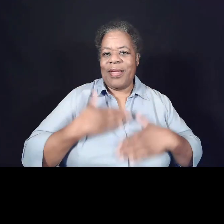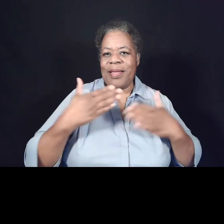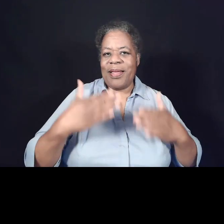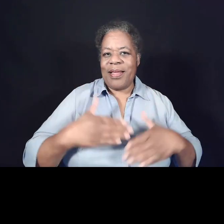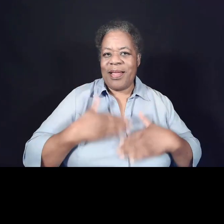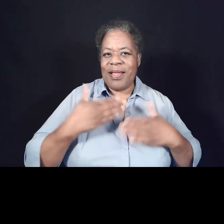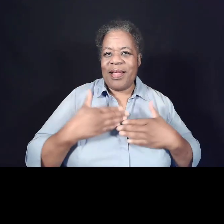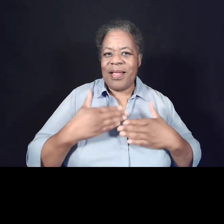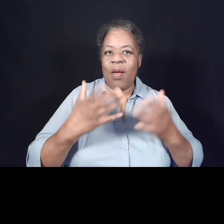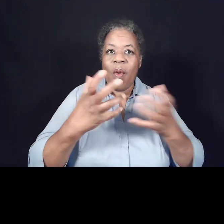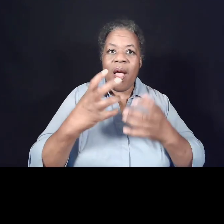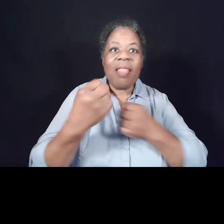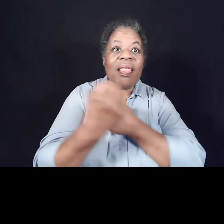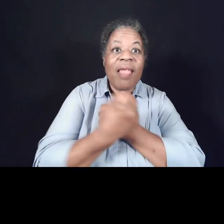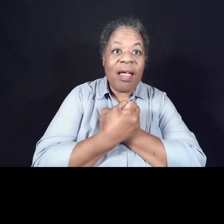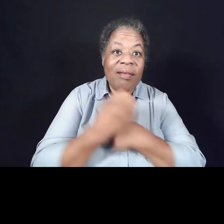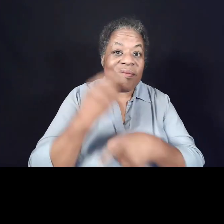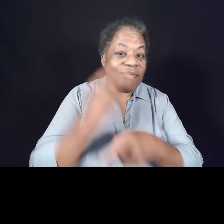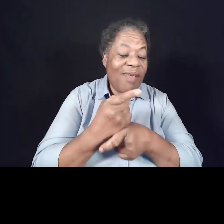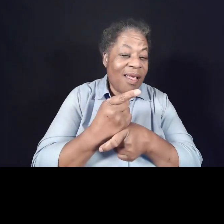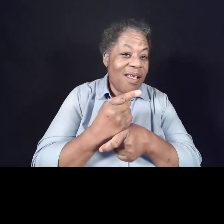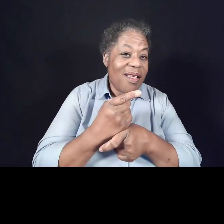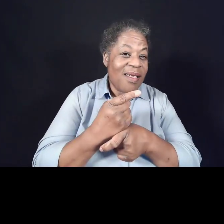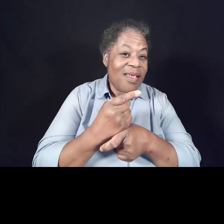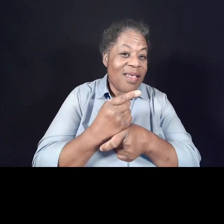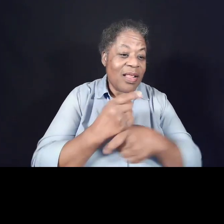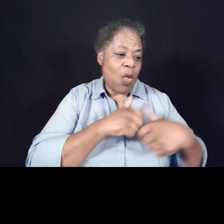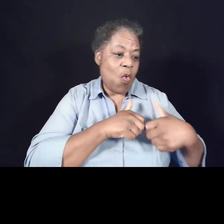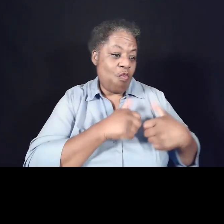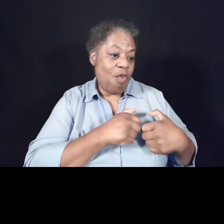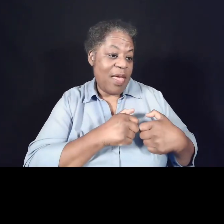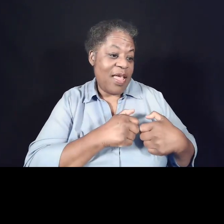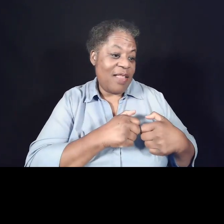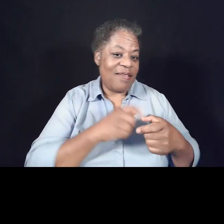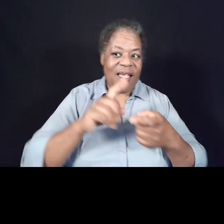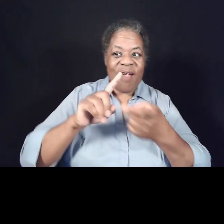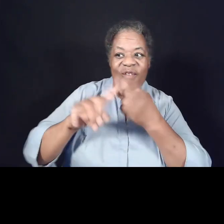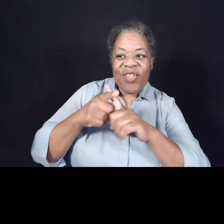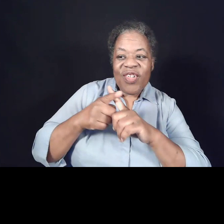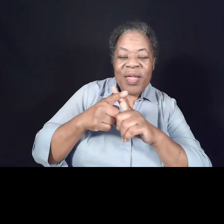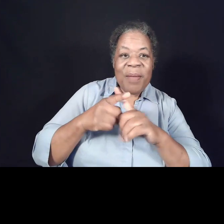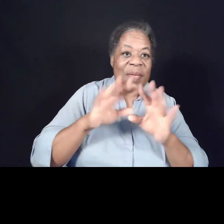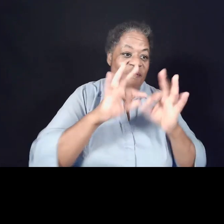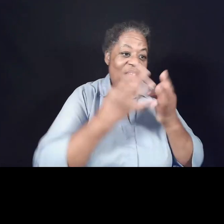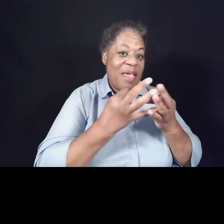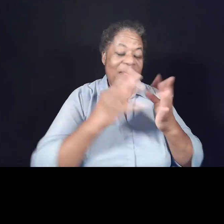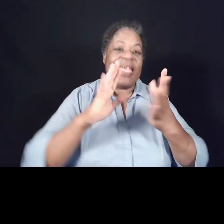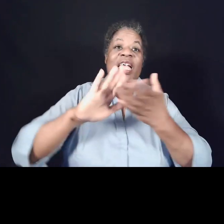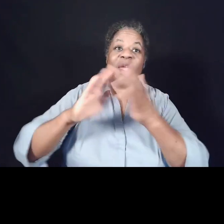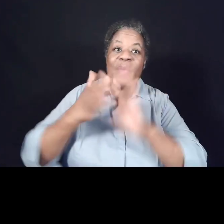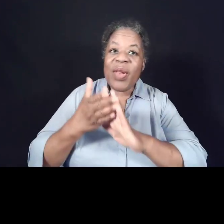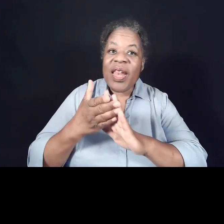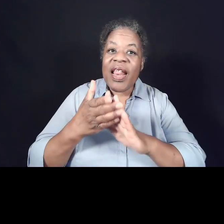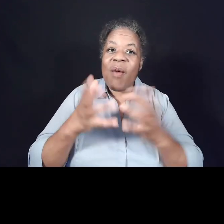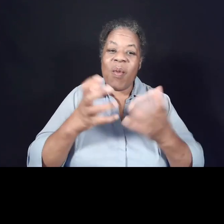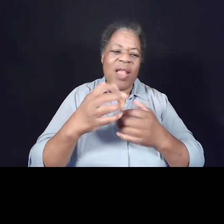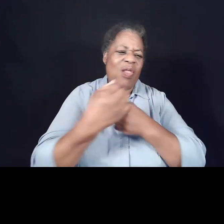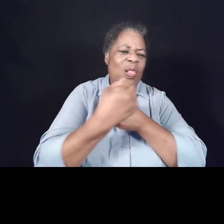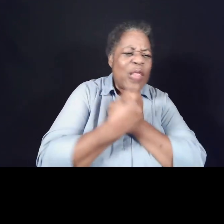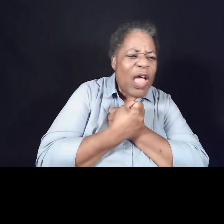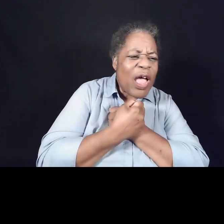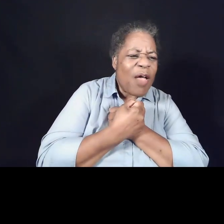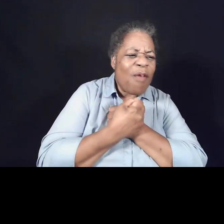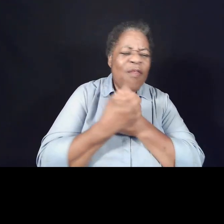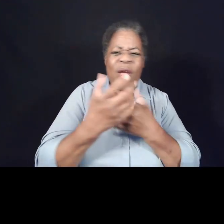And we want love, don't we? Romance, friendship, family, community. We want to love and be loved,